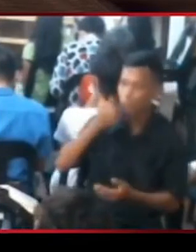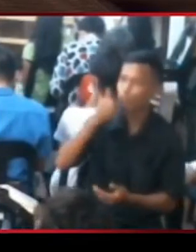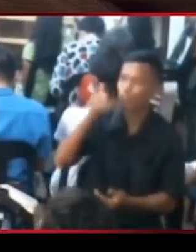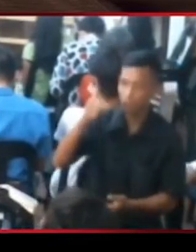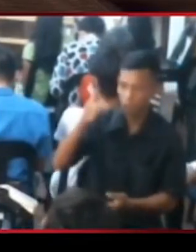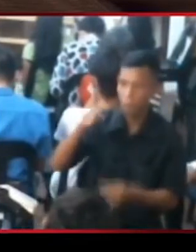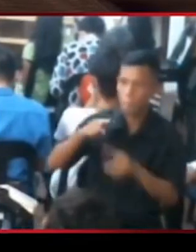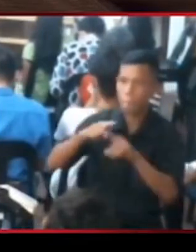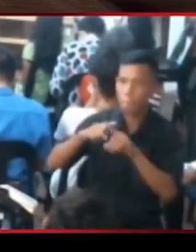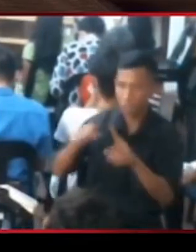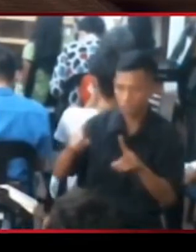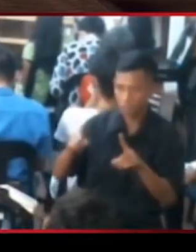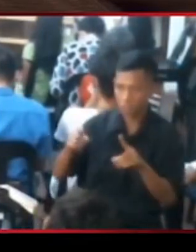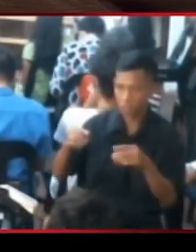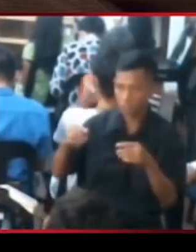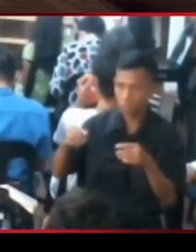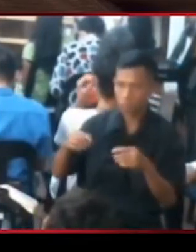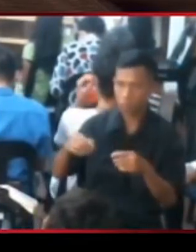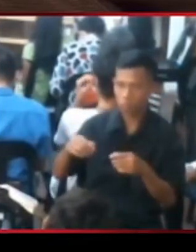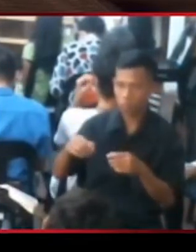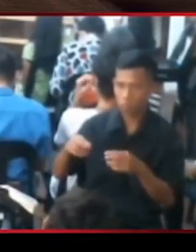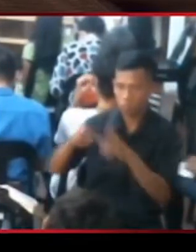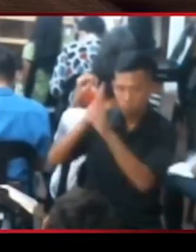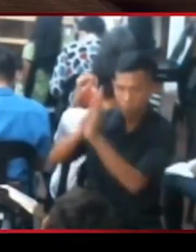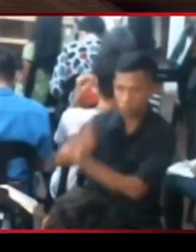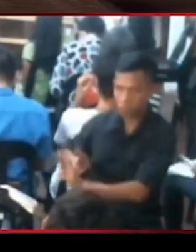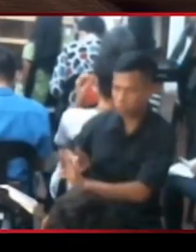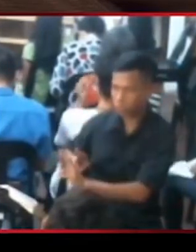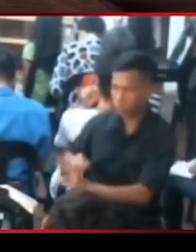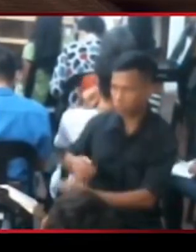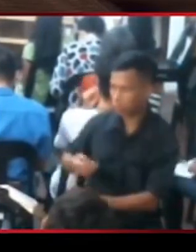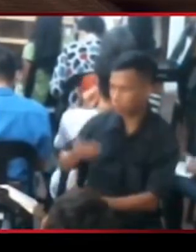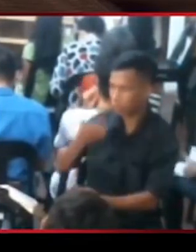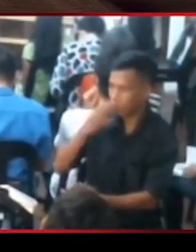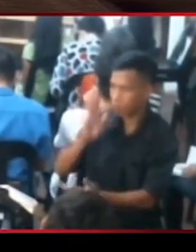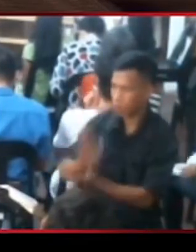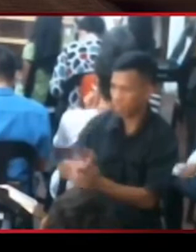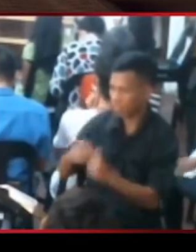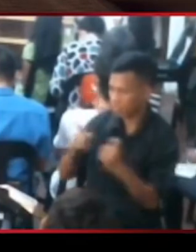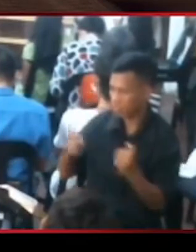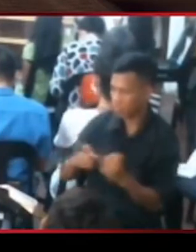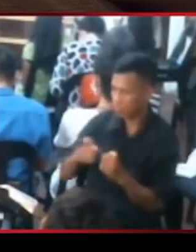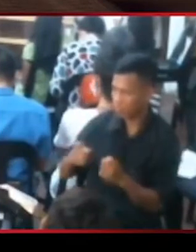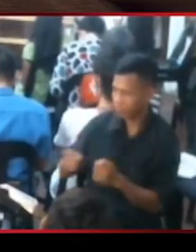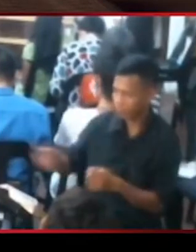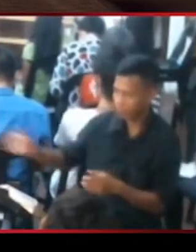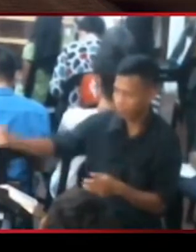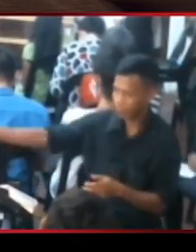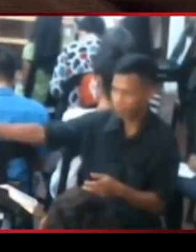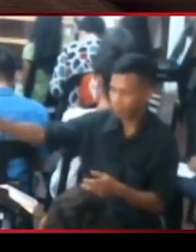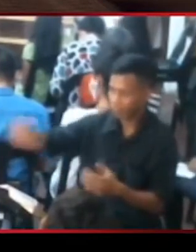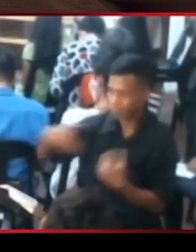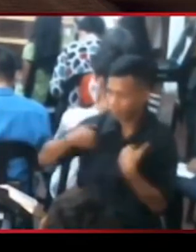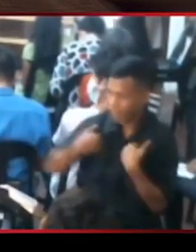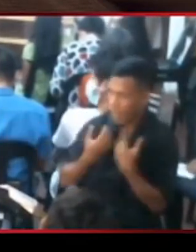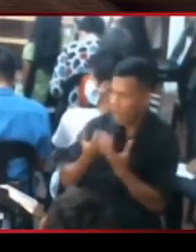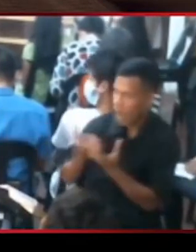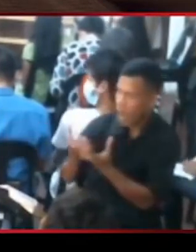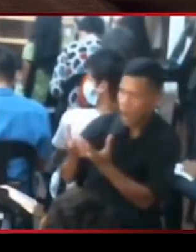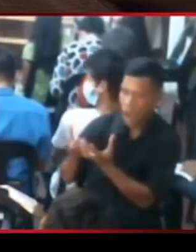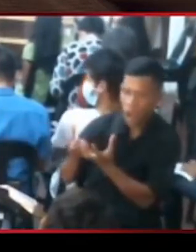But if you have respect to persons, ye commit sin, and are convinced of the law